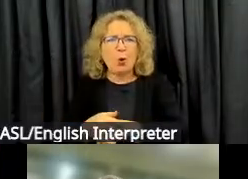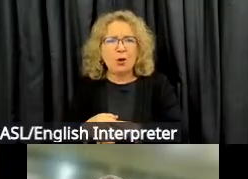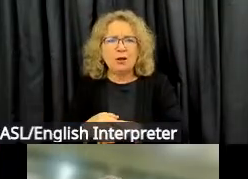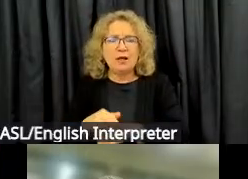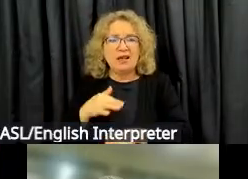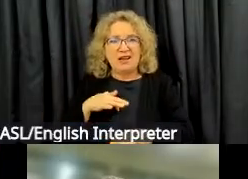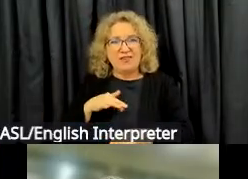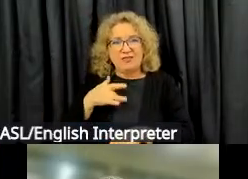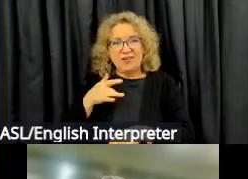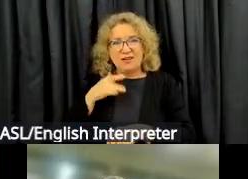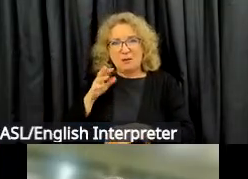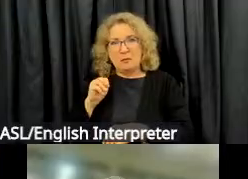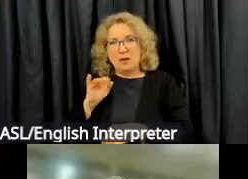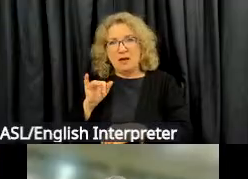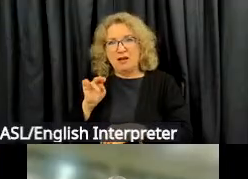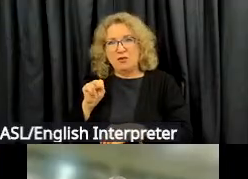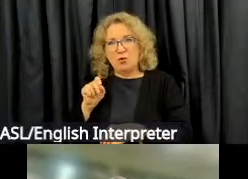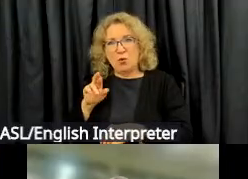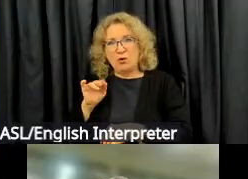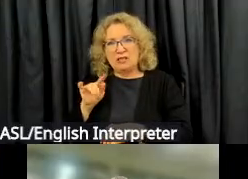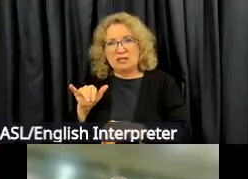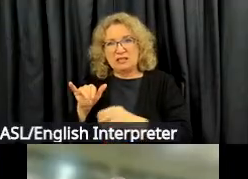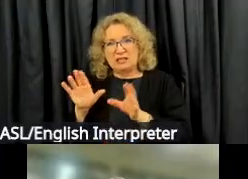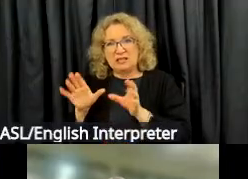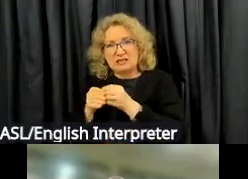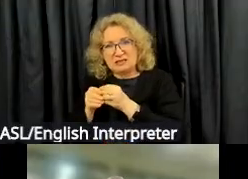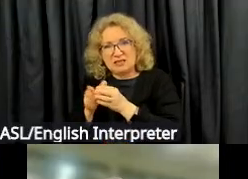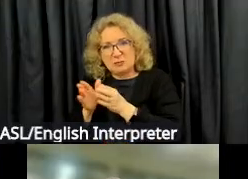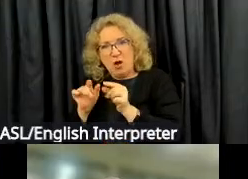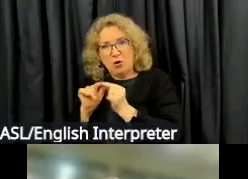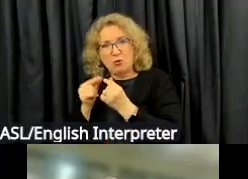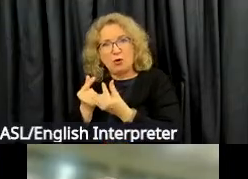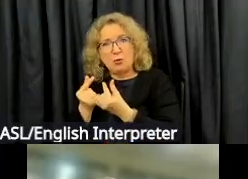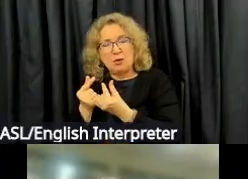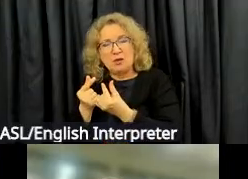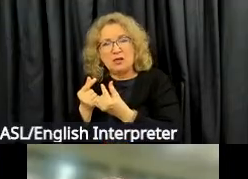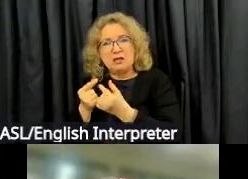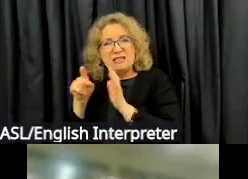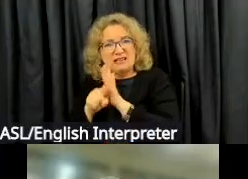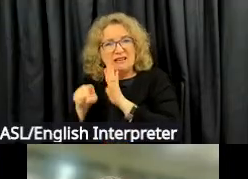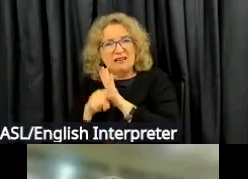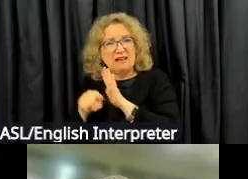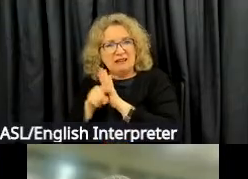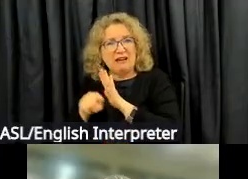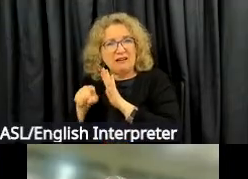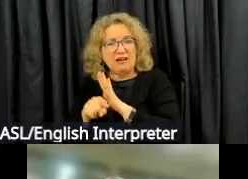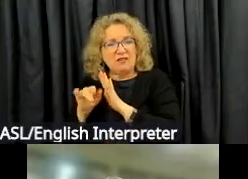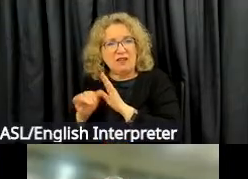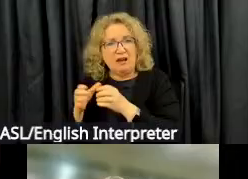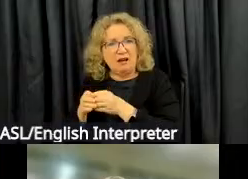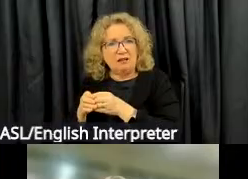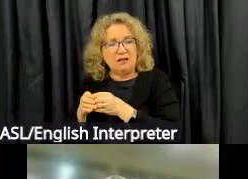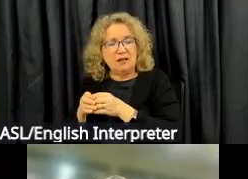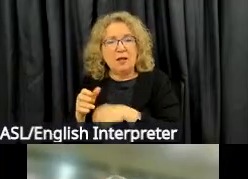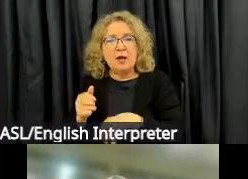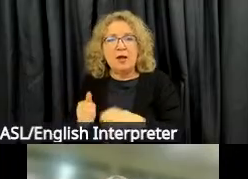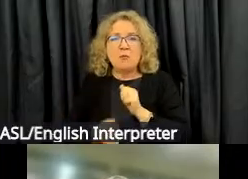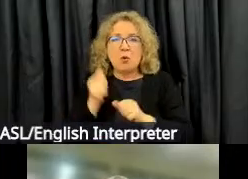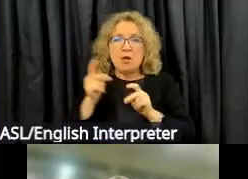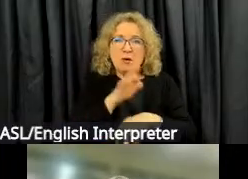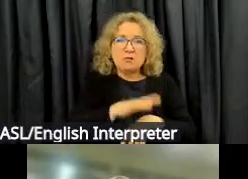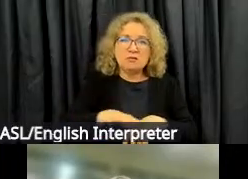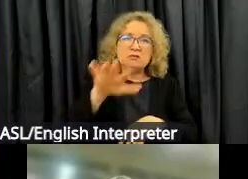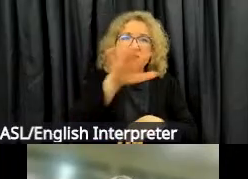the negative on this project. Most of the folks realize the need for it, but you're right. Some of those